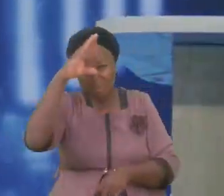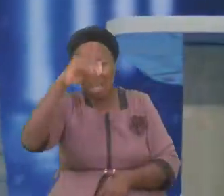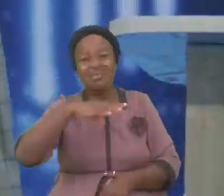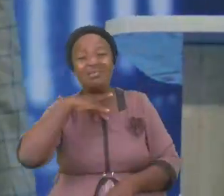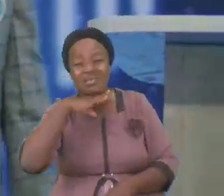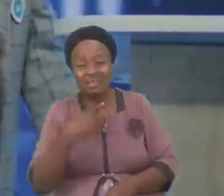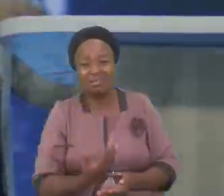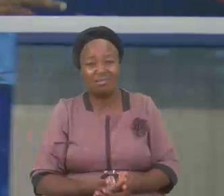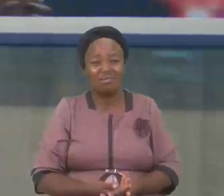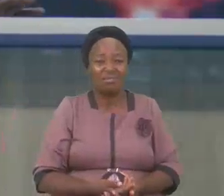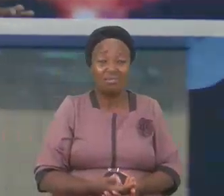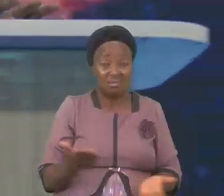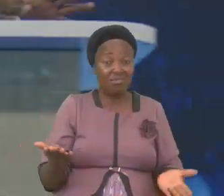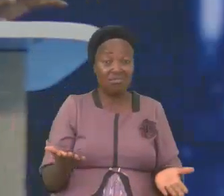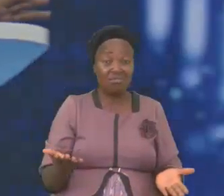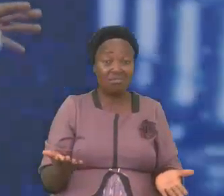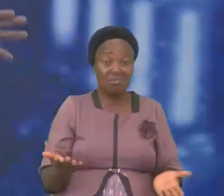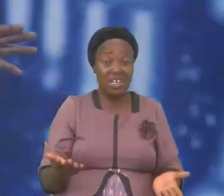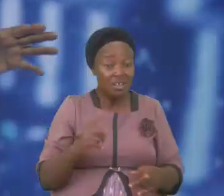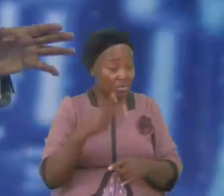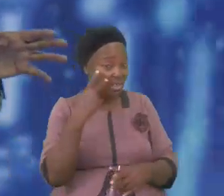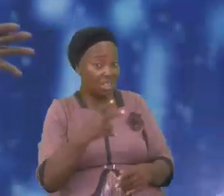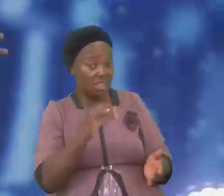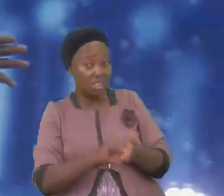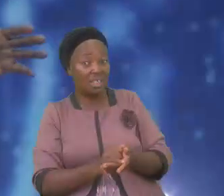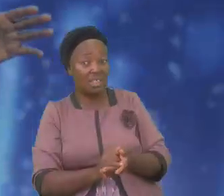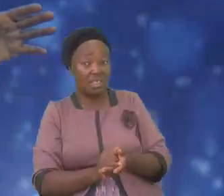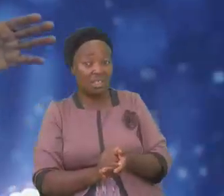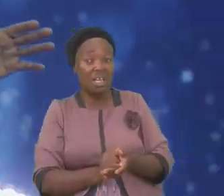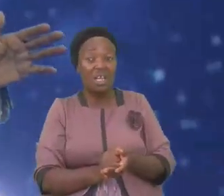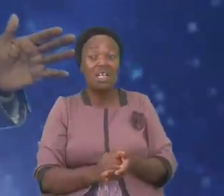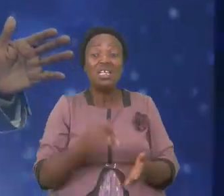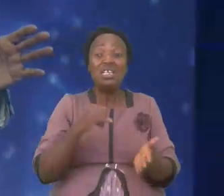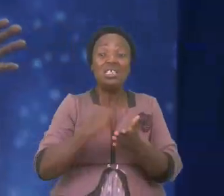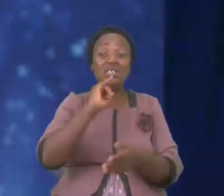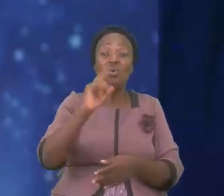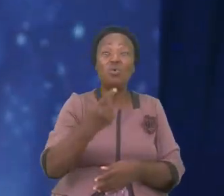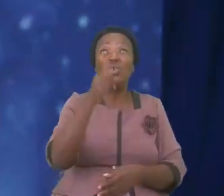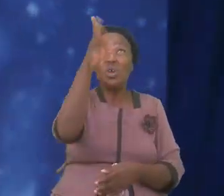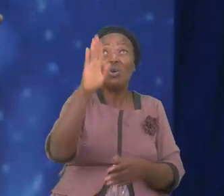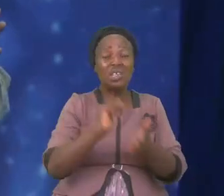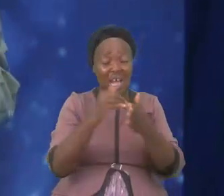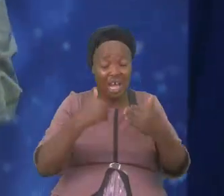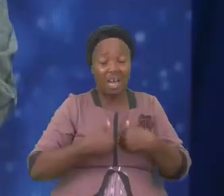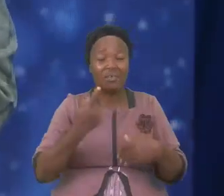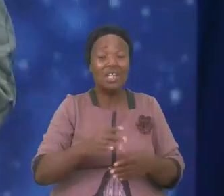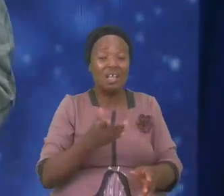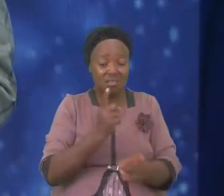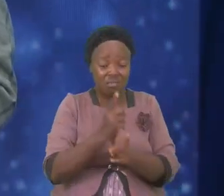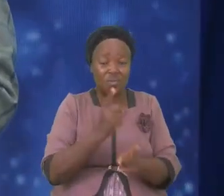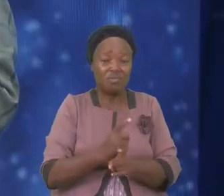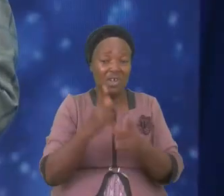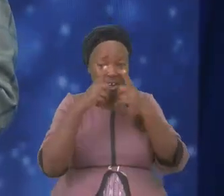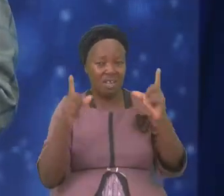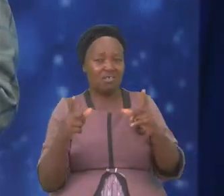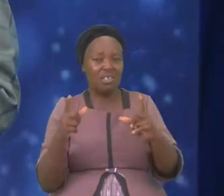world does not call all those things we read about in verses 21 and 22. They don't call